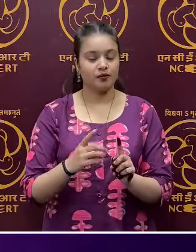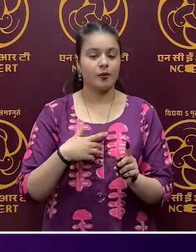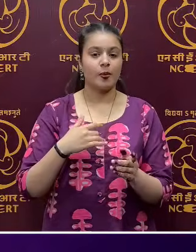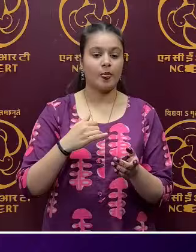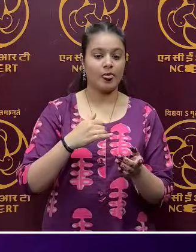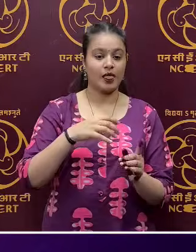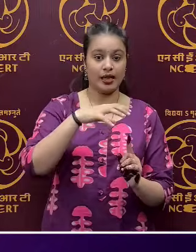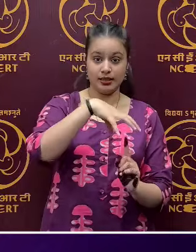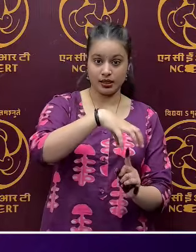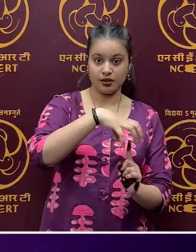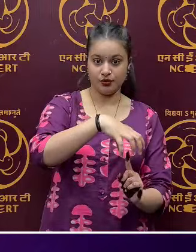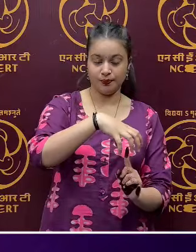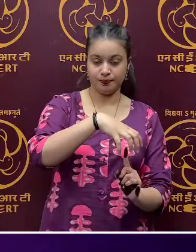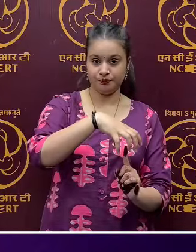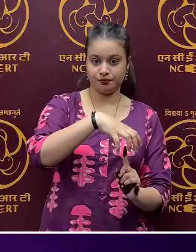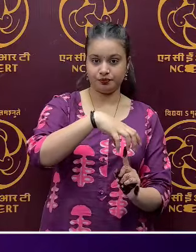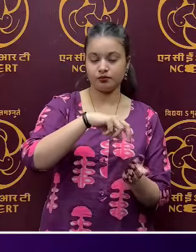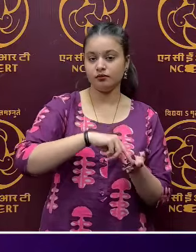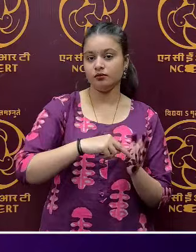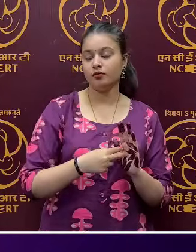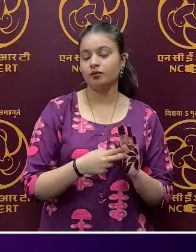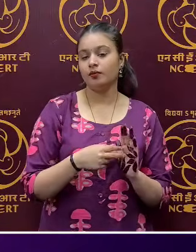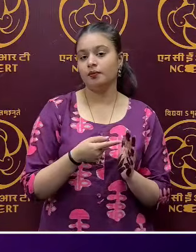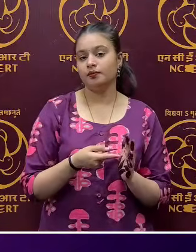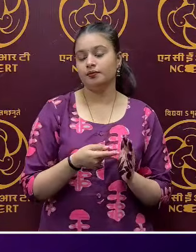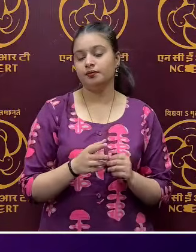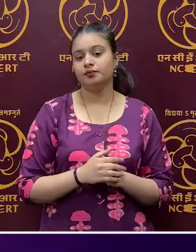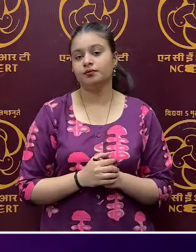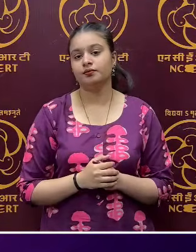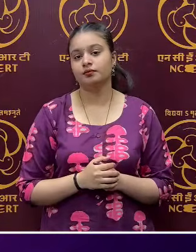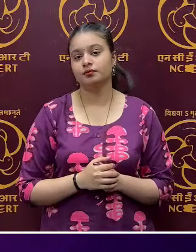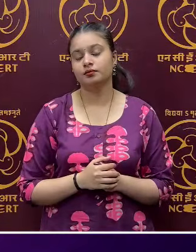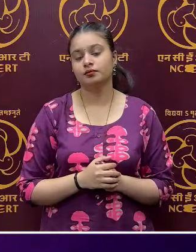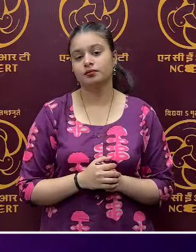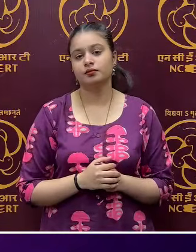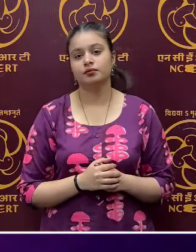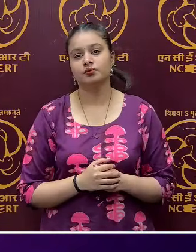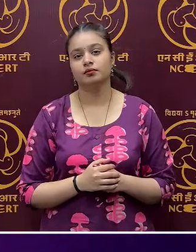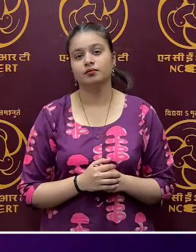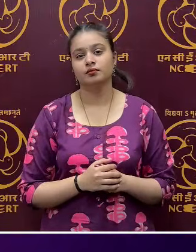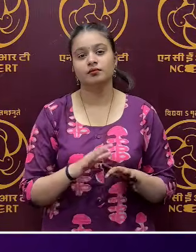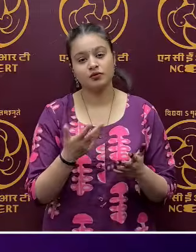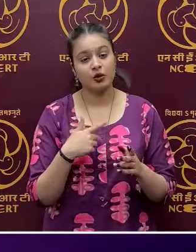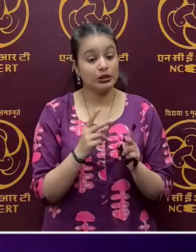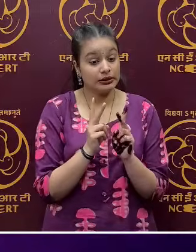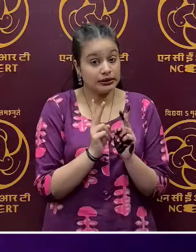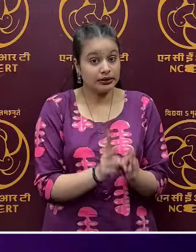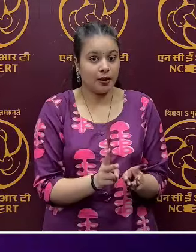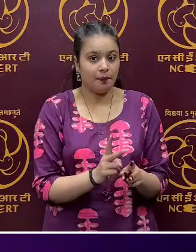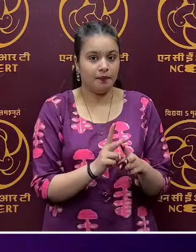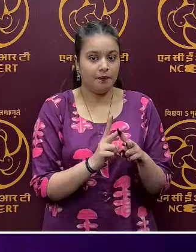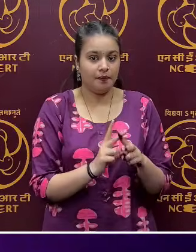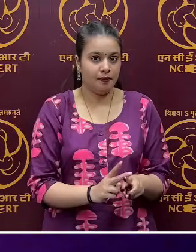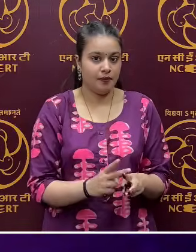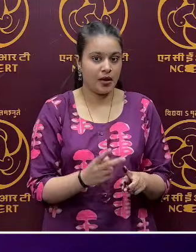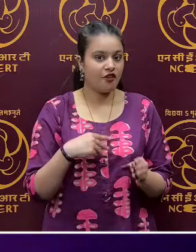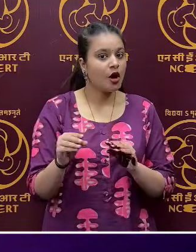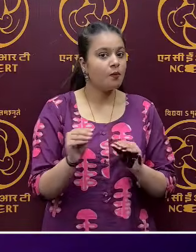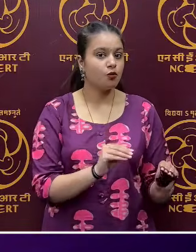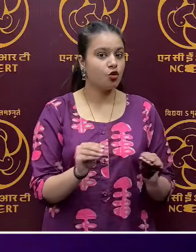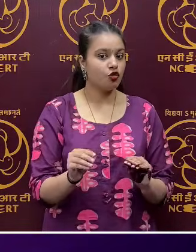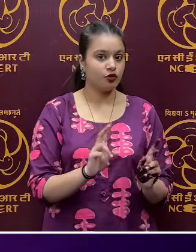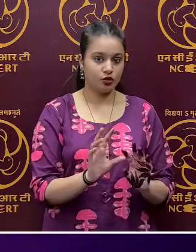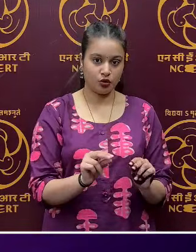word, is about being stagnant, static in